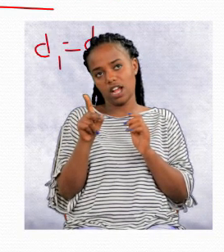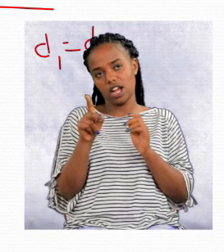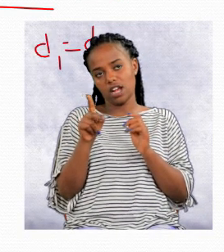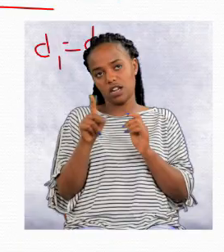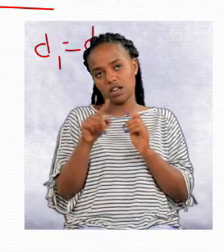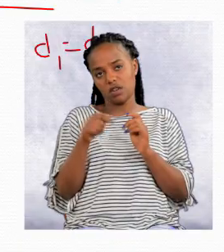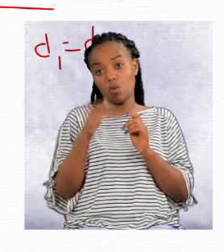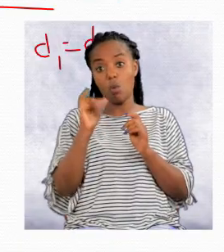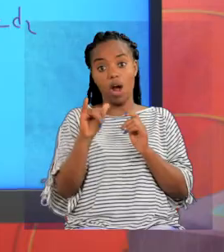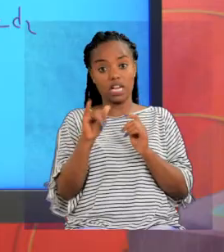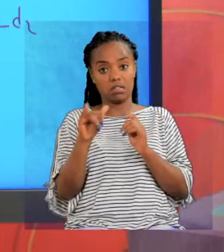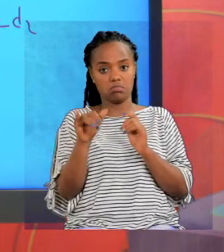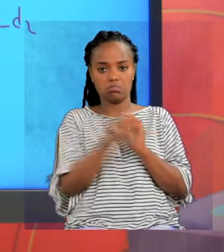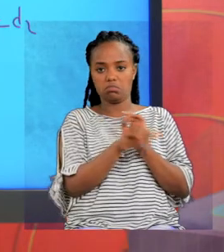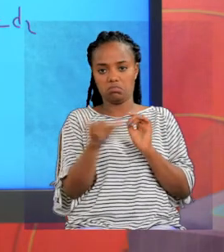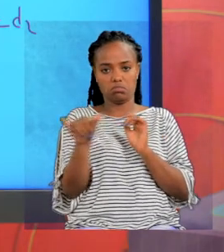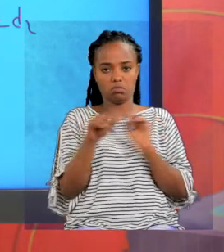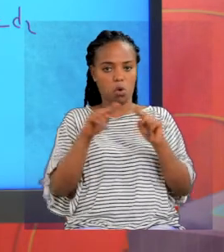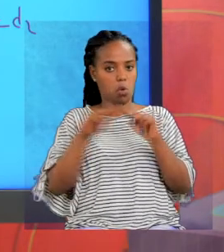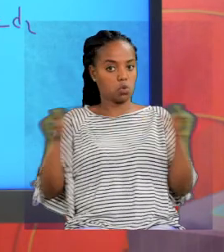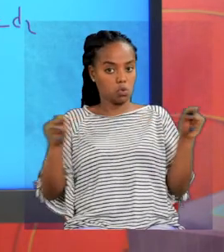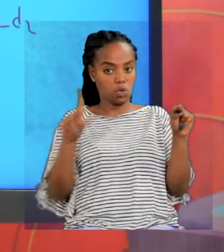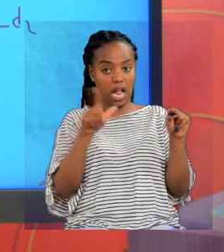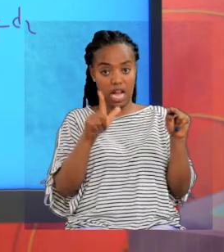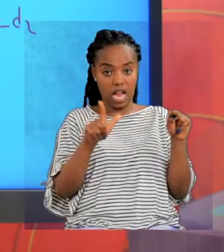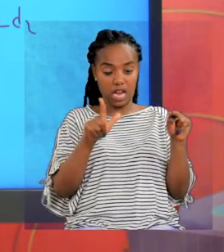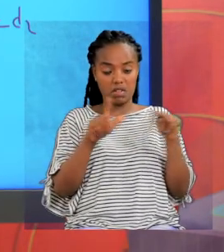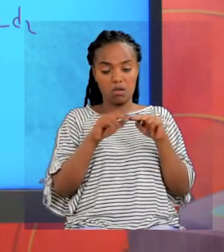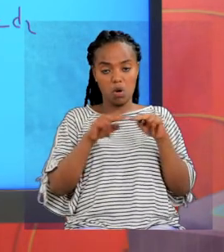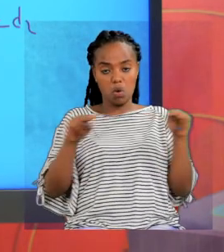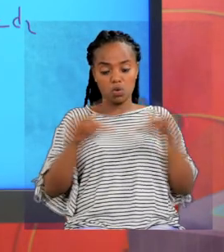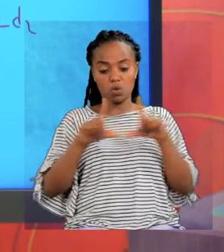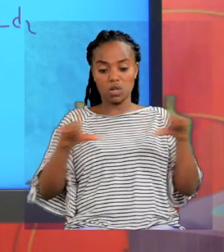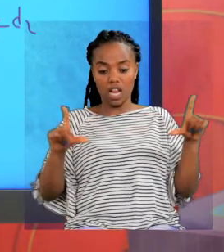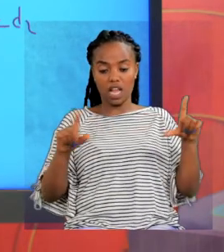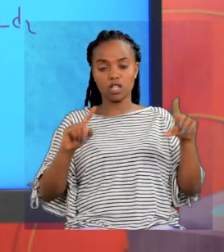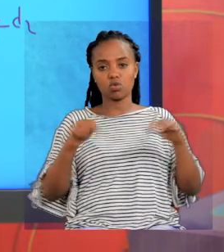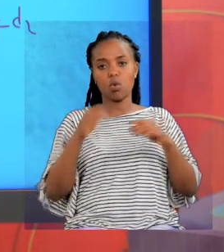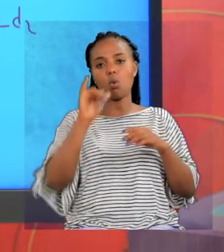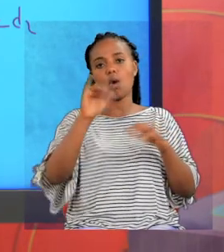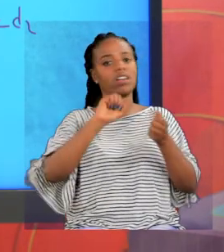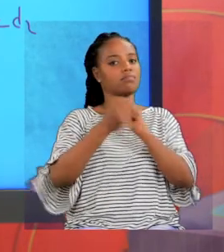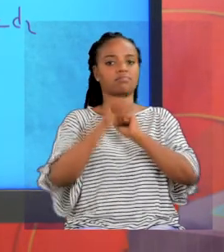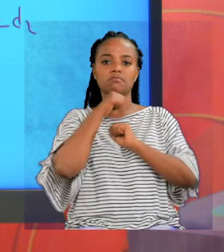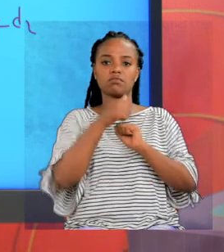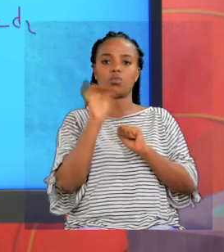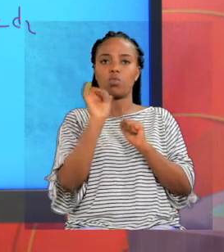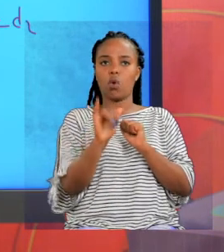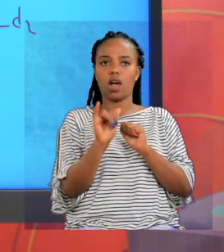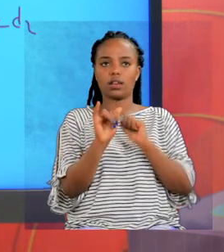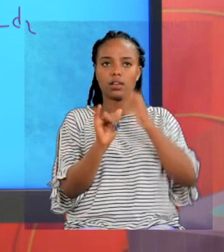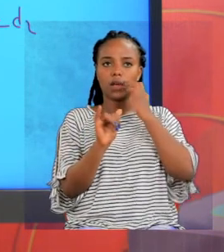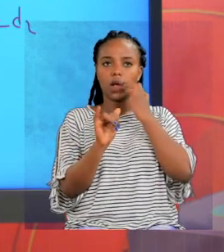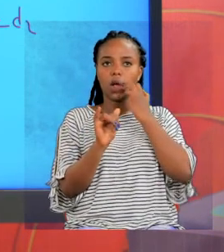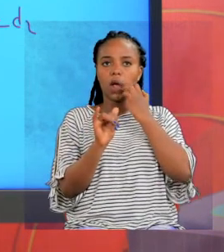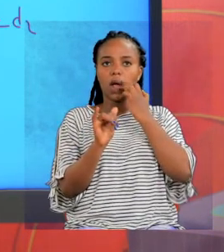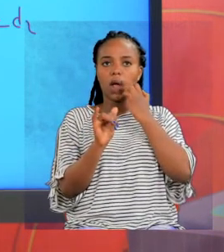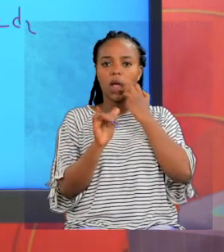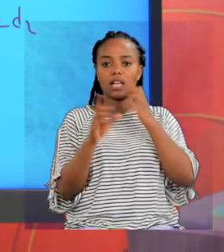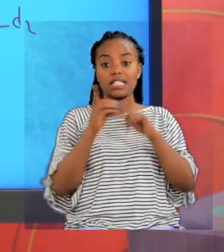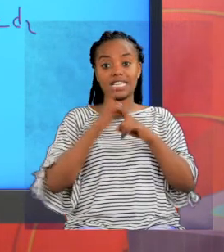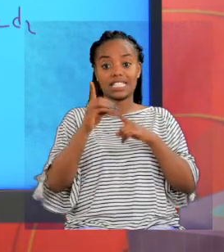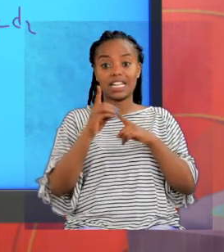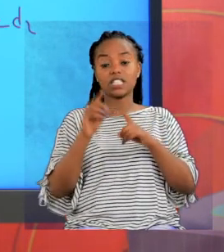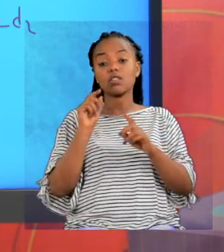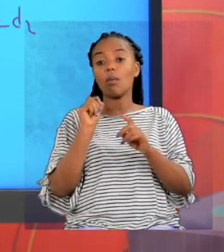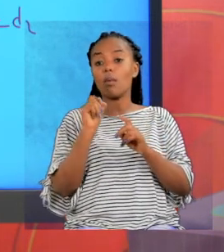and its y coordinate is, since this horizontal line, the same y. So the distance from this to this is the same as the distance from